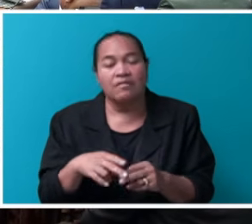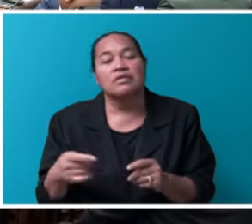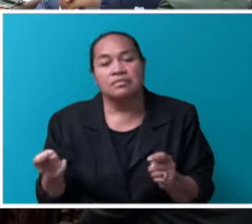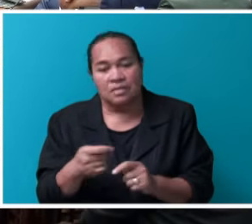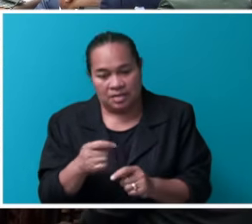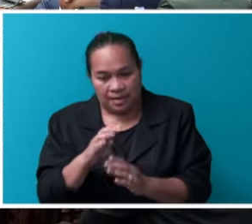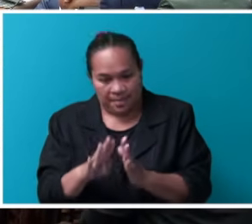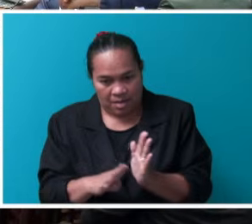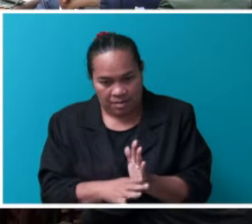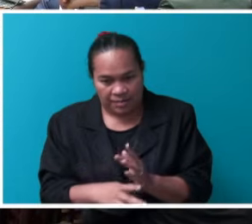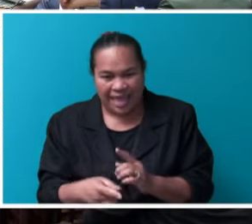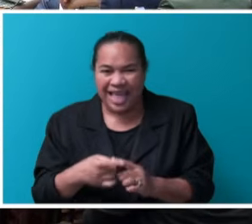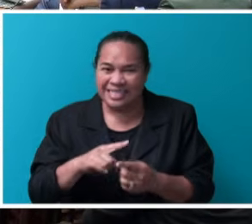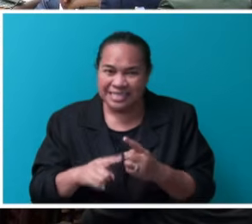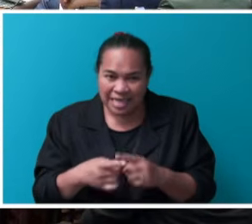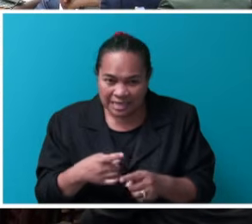Excise